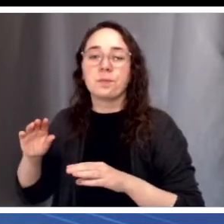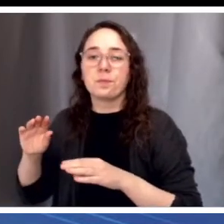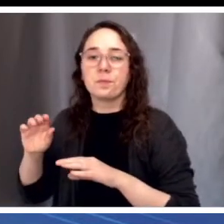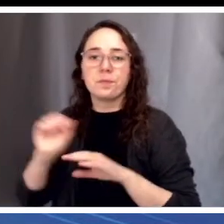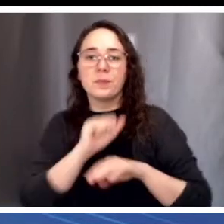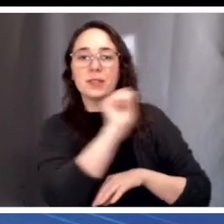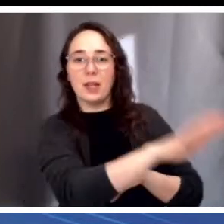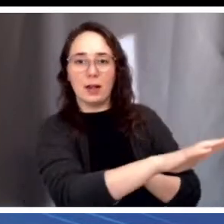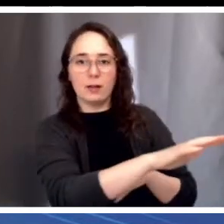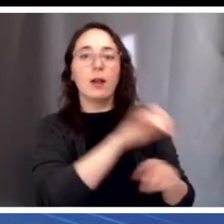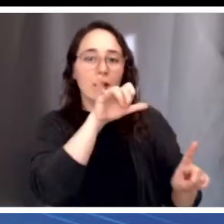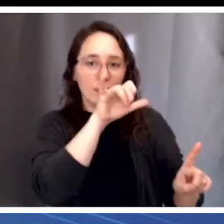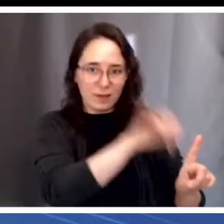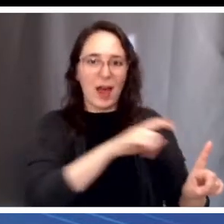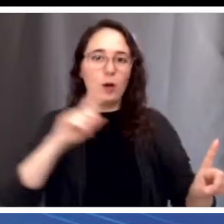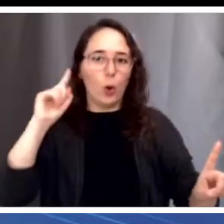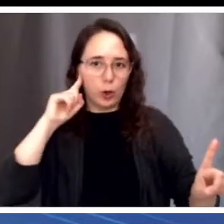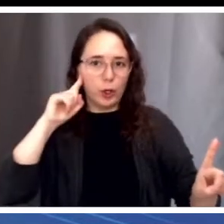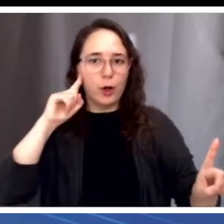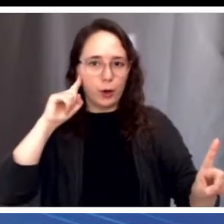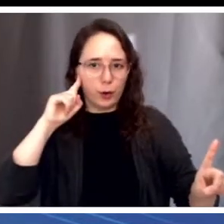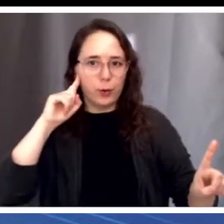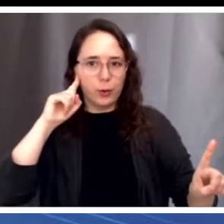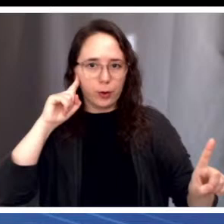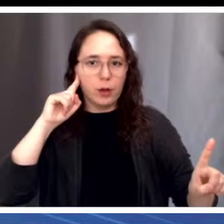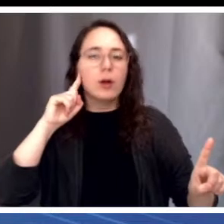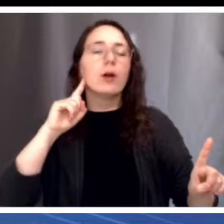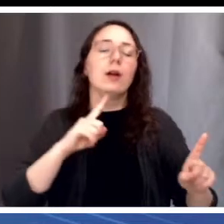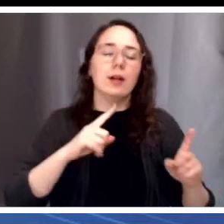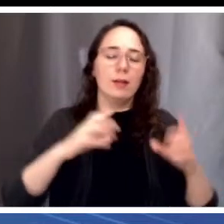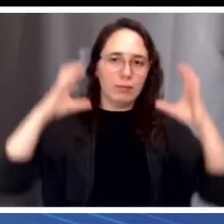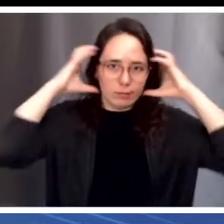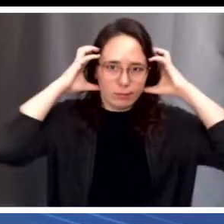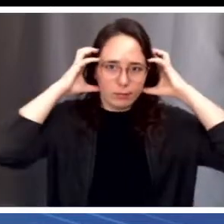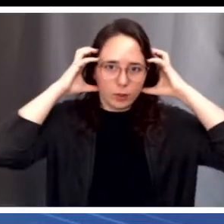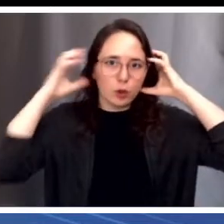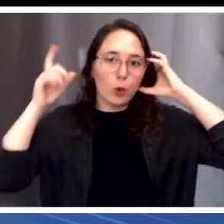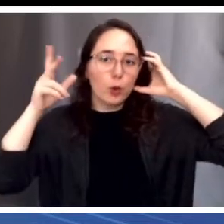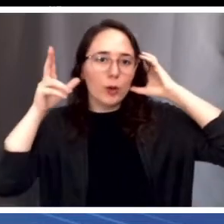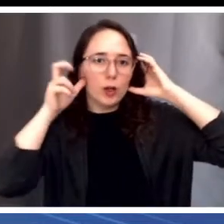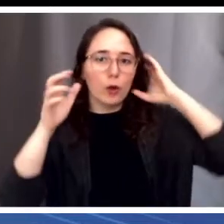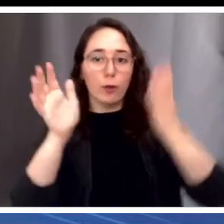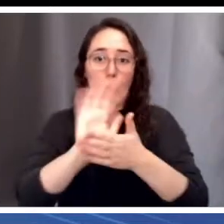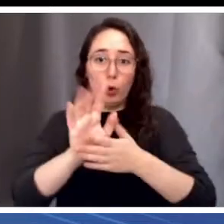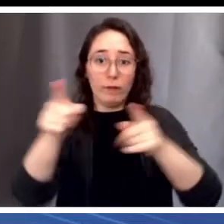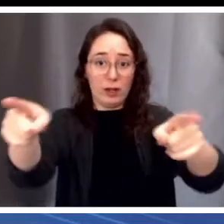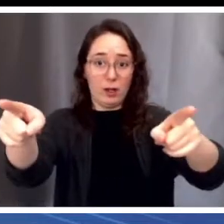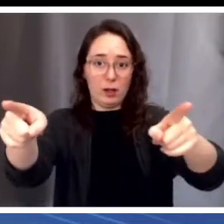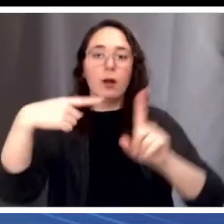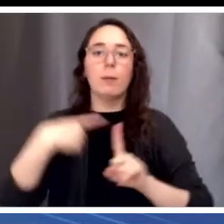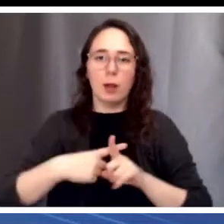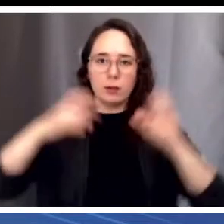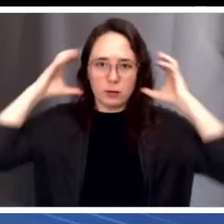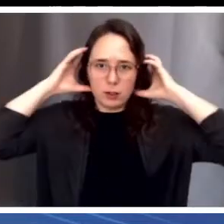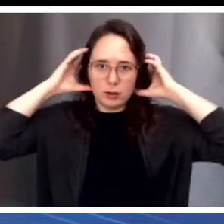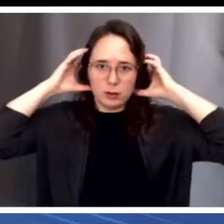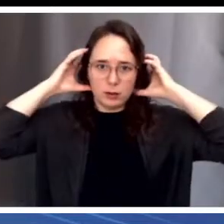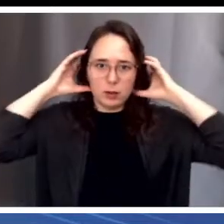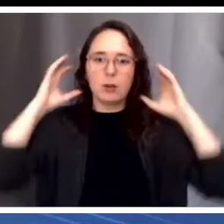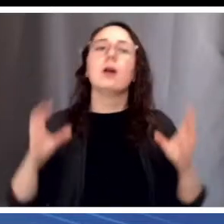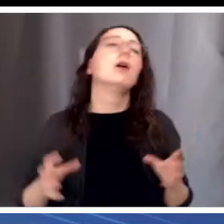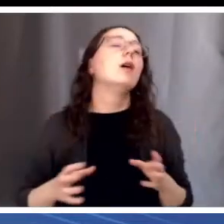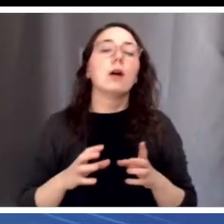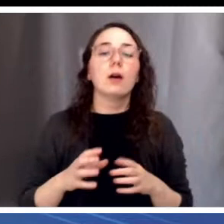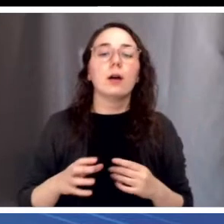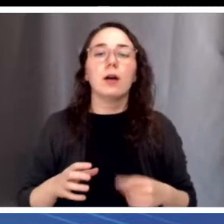in your headset. So you're hearing a movie, and then you're hearing someone like me. The other version is a mixed version. The mixed version goes along with all the media that you